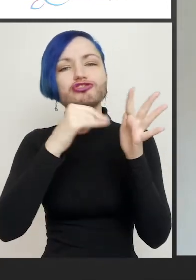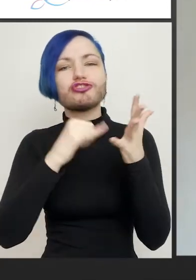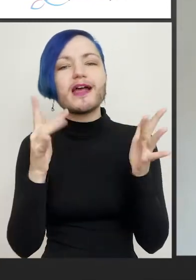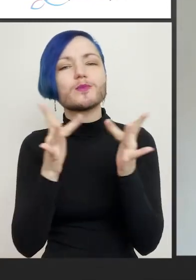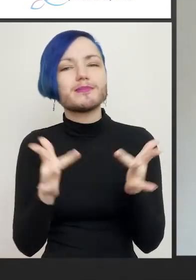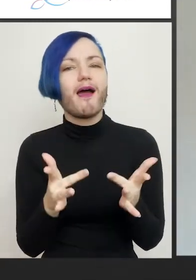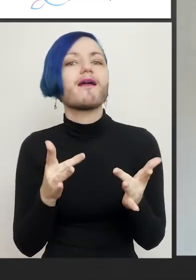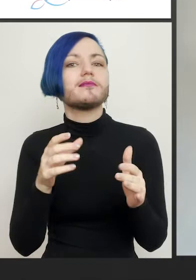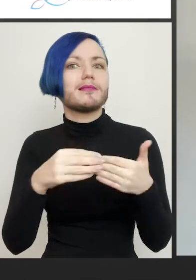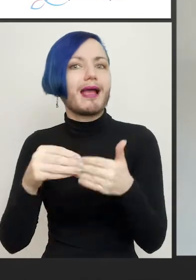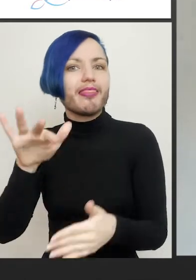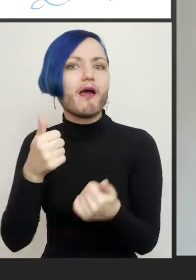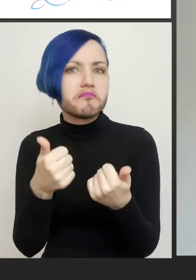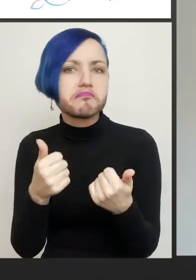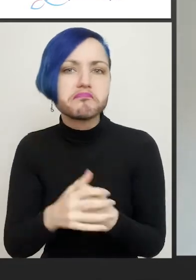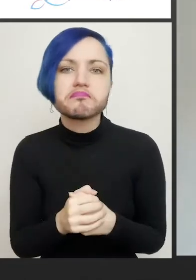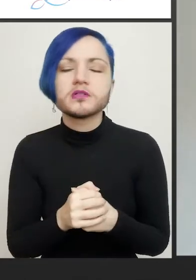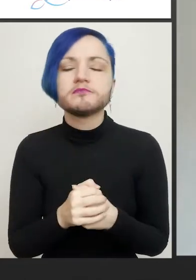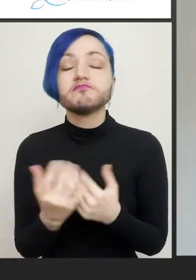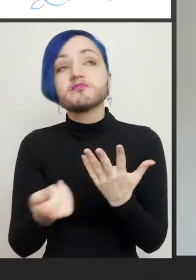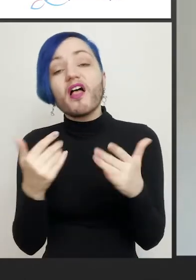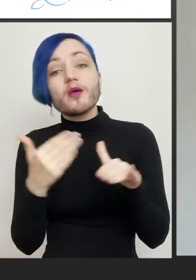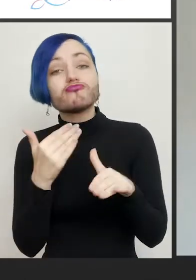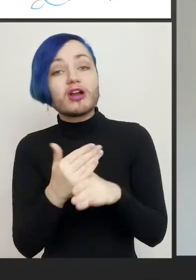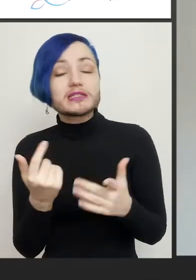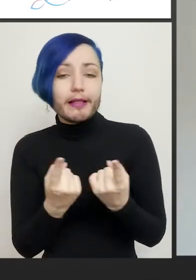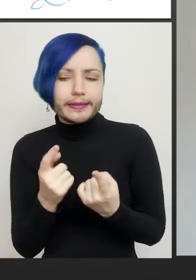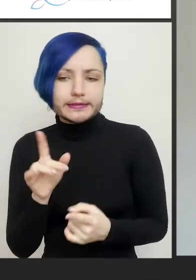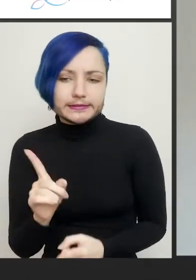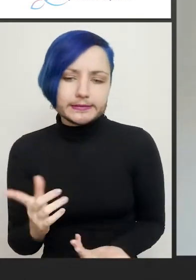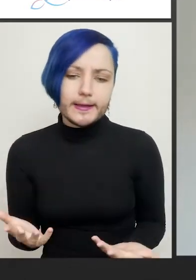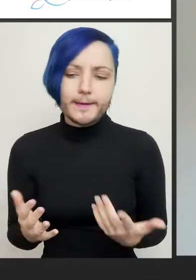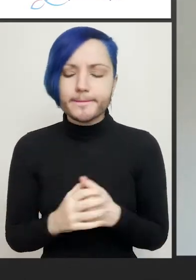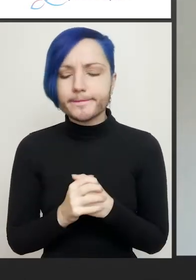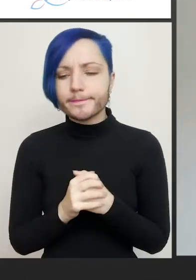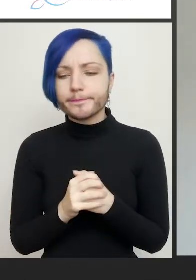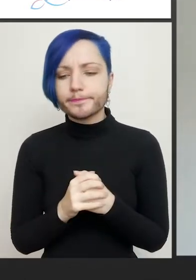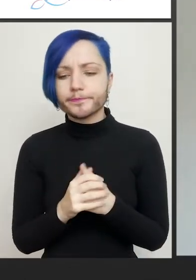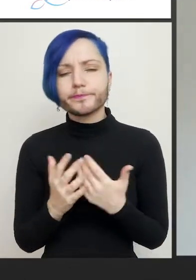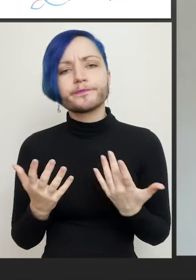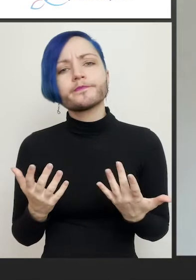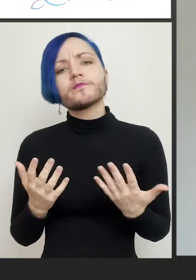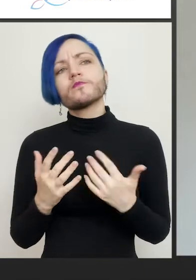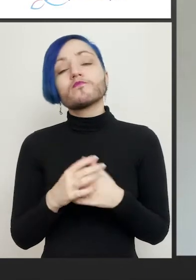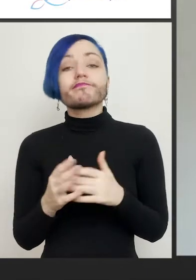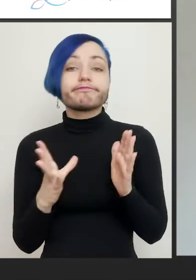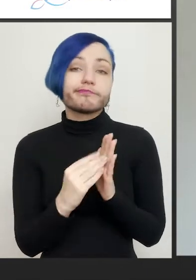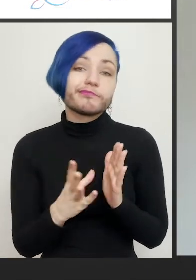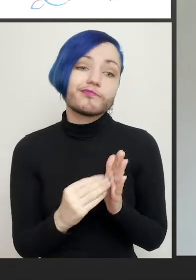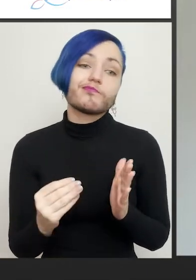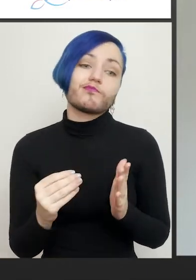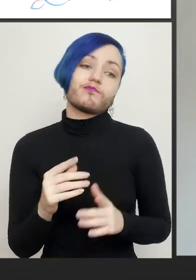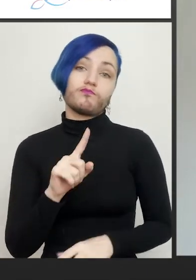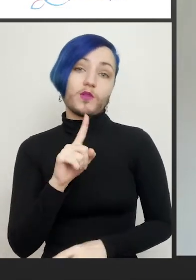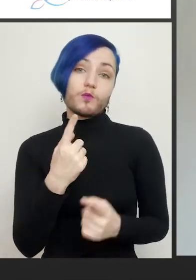Yeah, in terms of other practical things, yeah, I mean, I think, yeah, for example, I mean, I know one of the